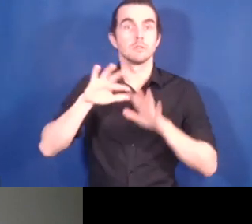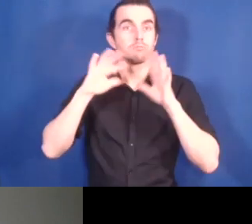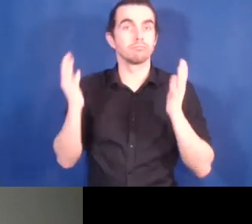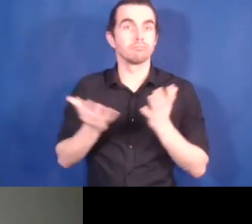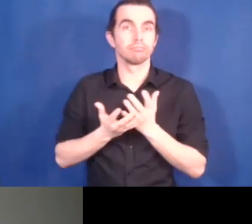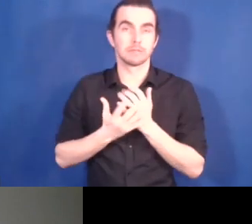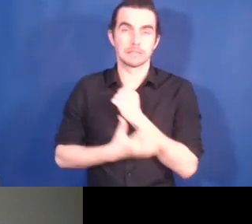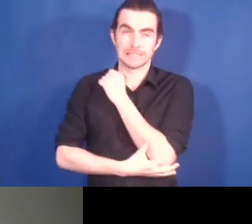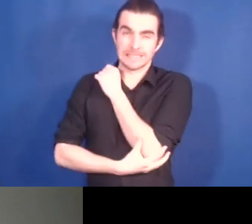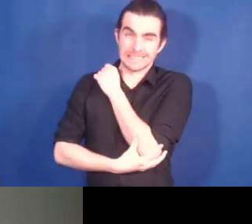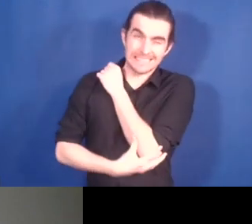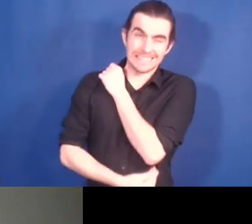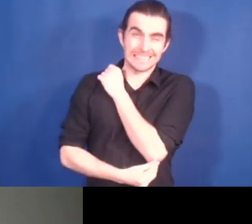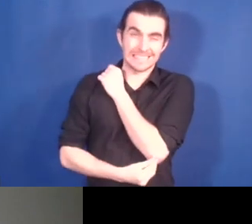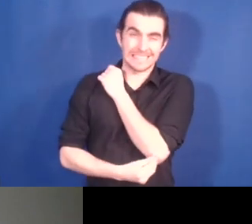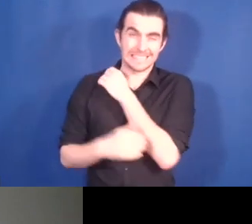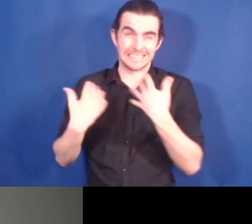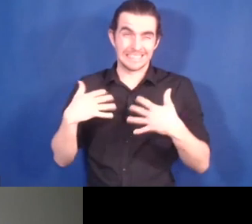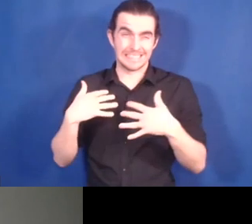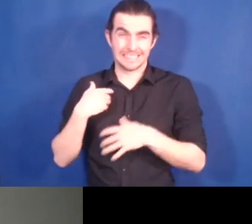UNHCR, who provided the materials,